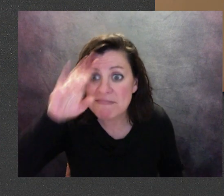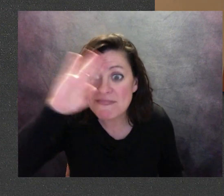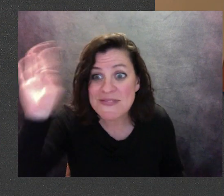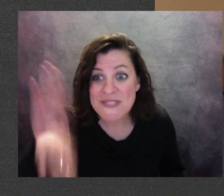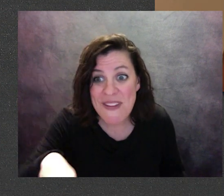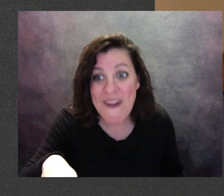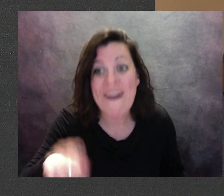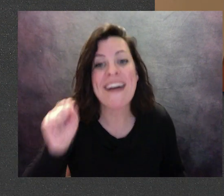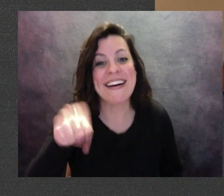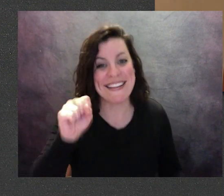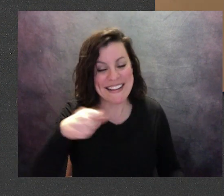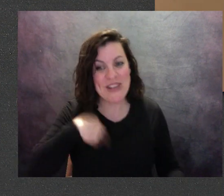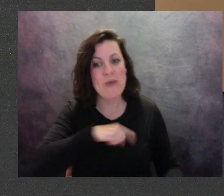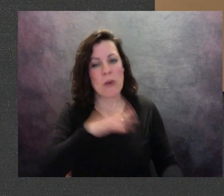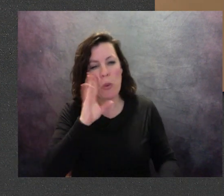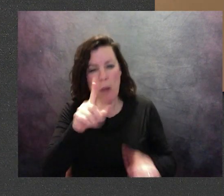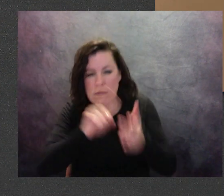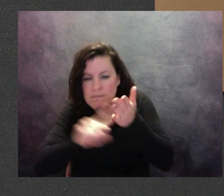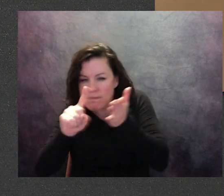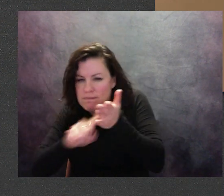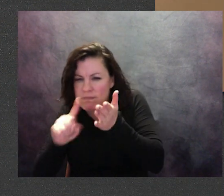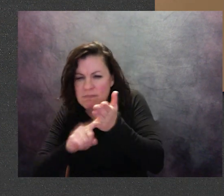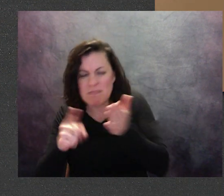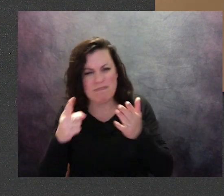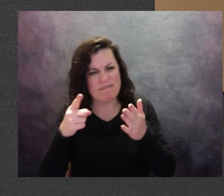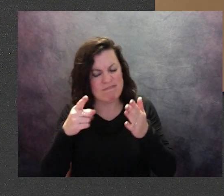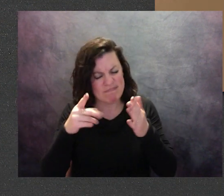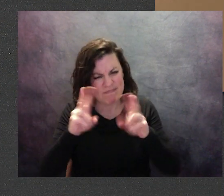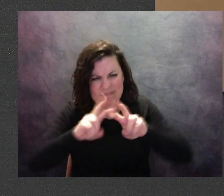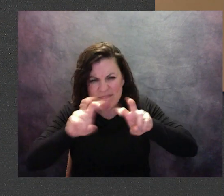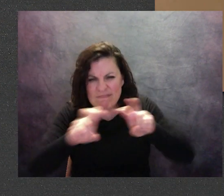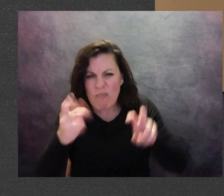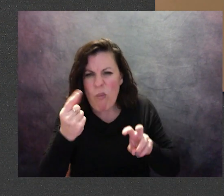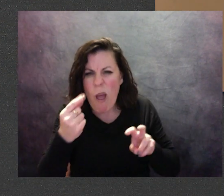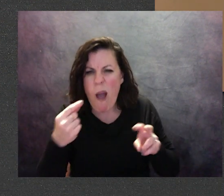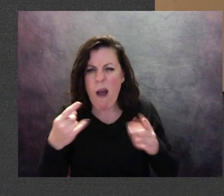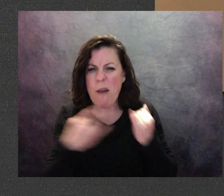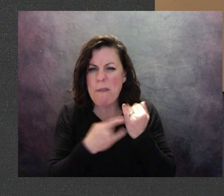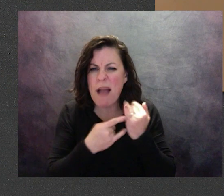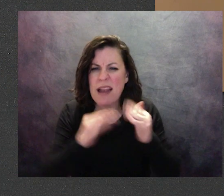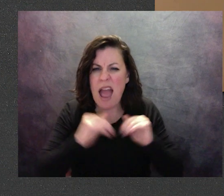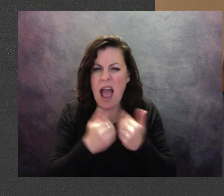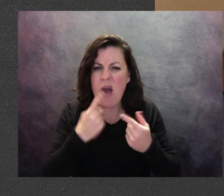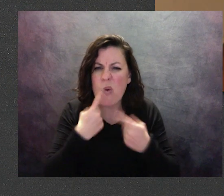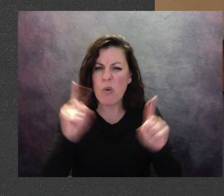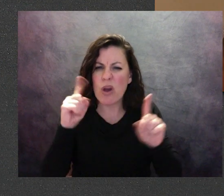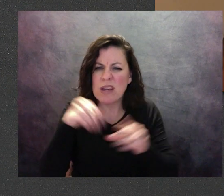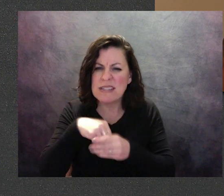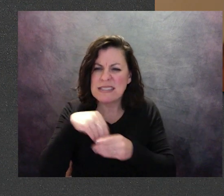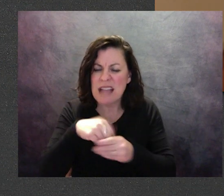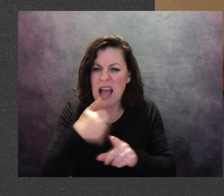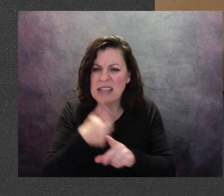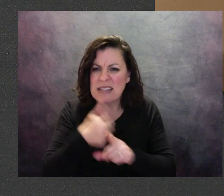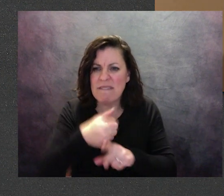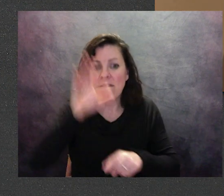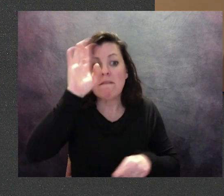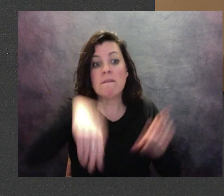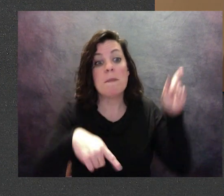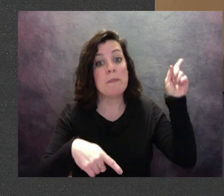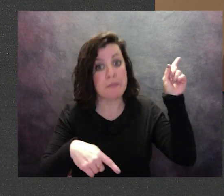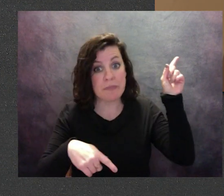find out more facts about magnets. The first fact is that a